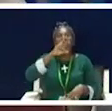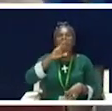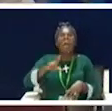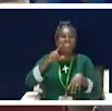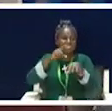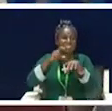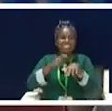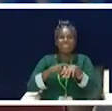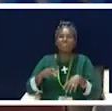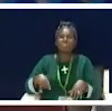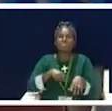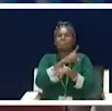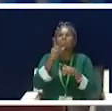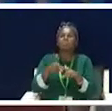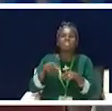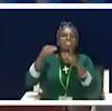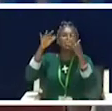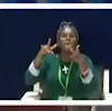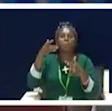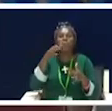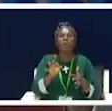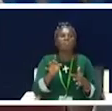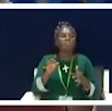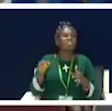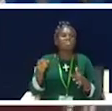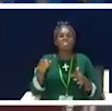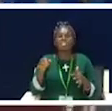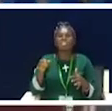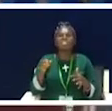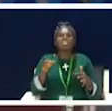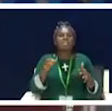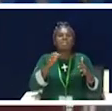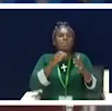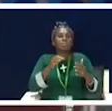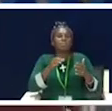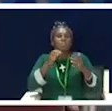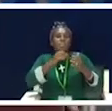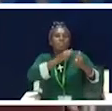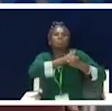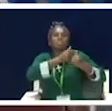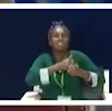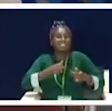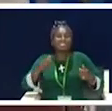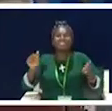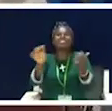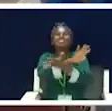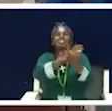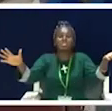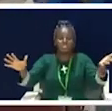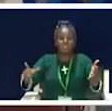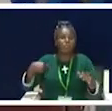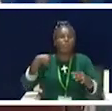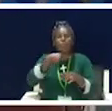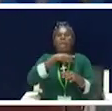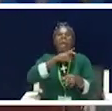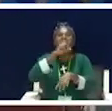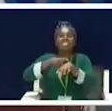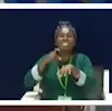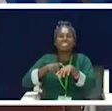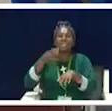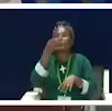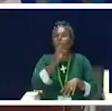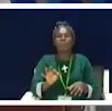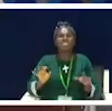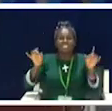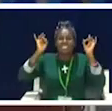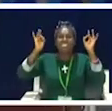deeply falls, is being shattered. We are in a time of incurable and deadly